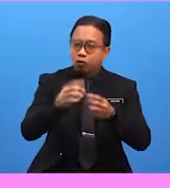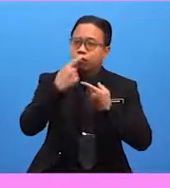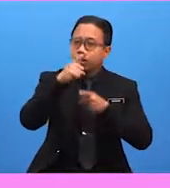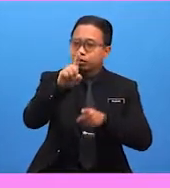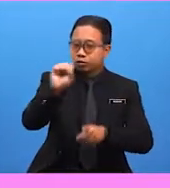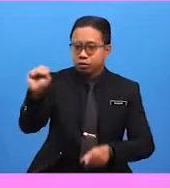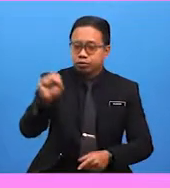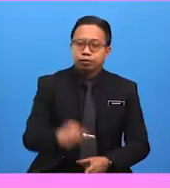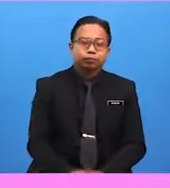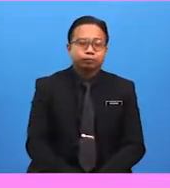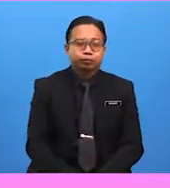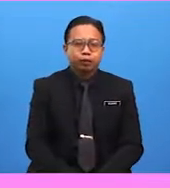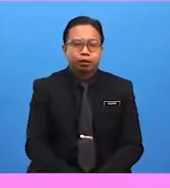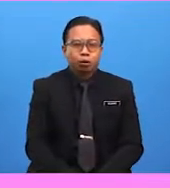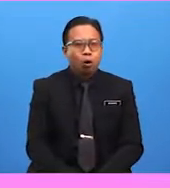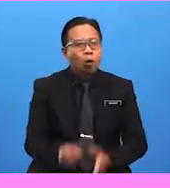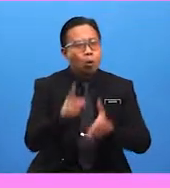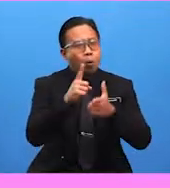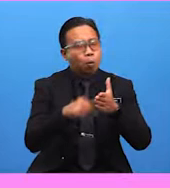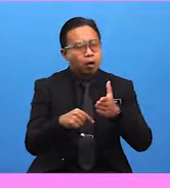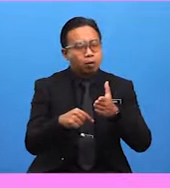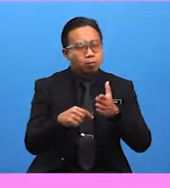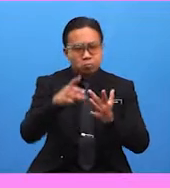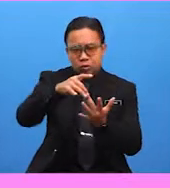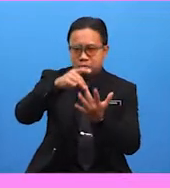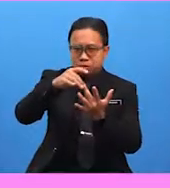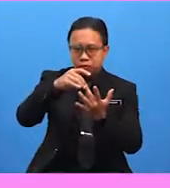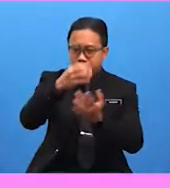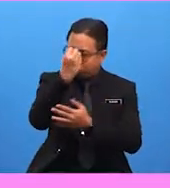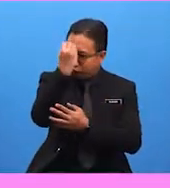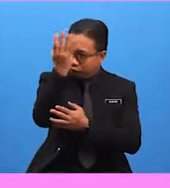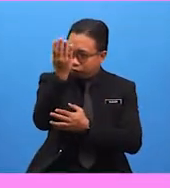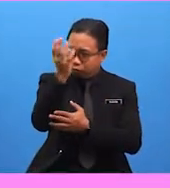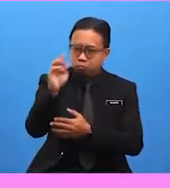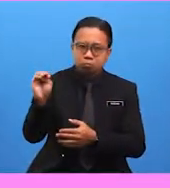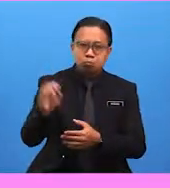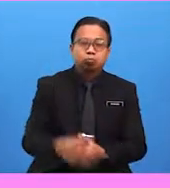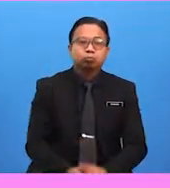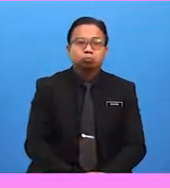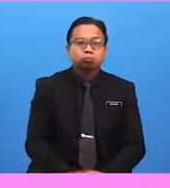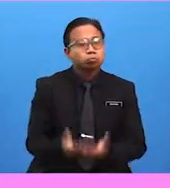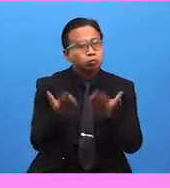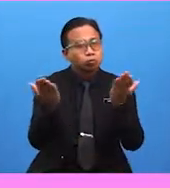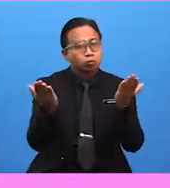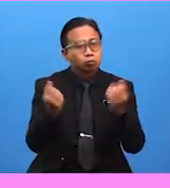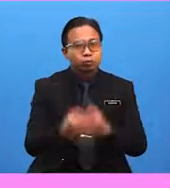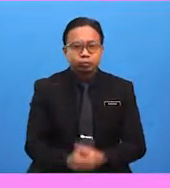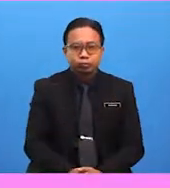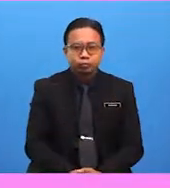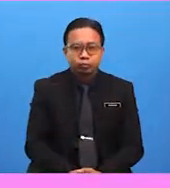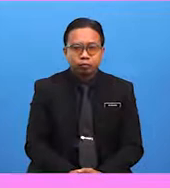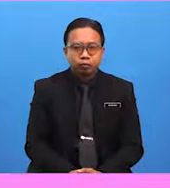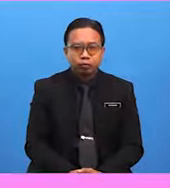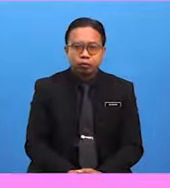answers. What's specific information? Specific information